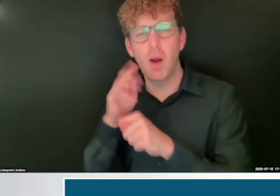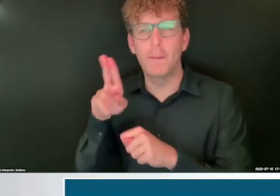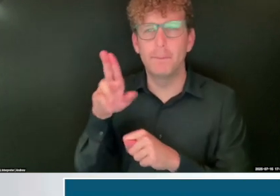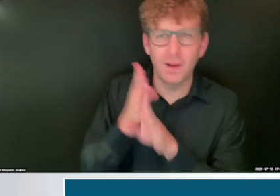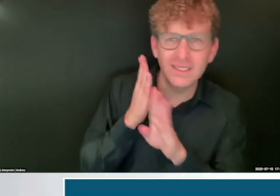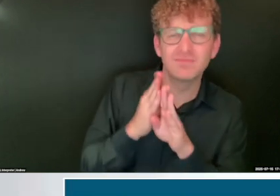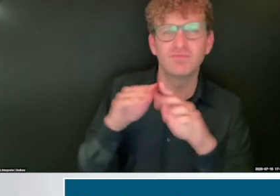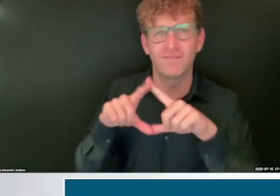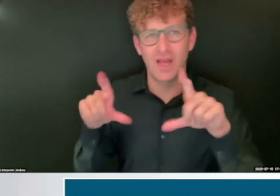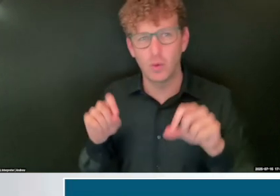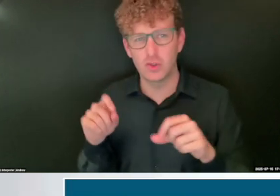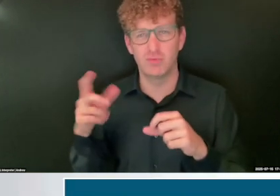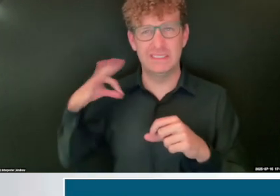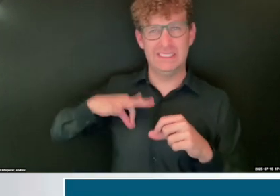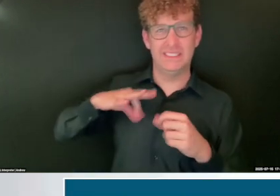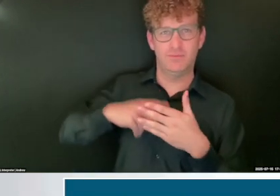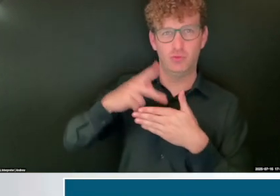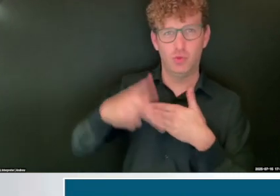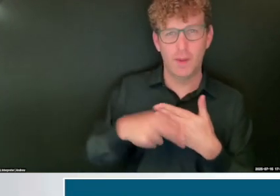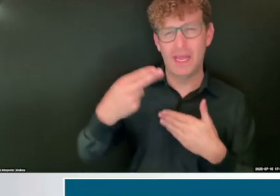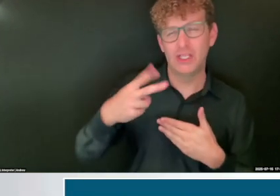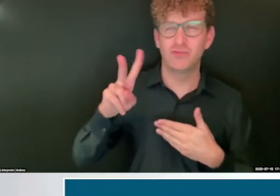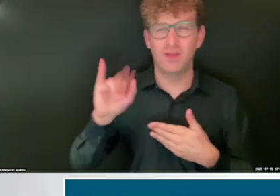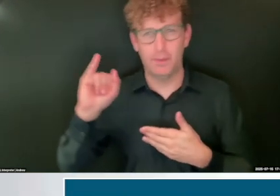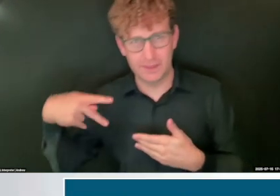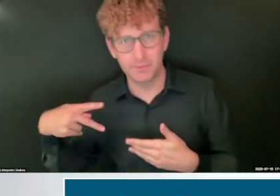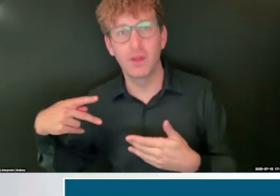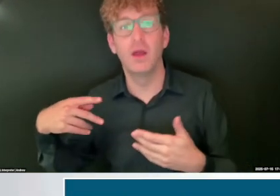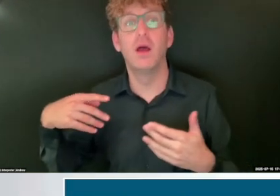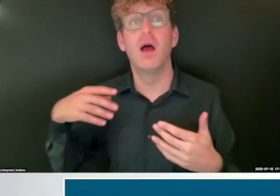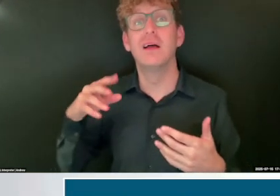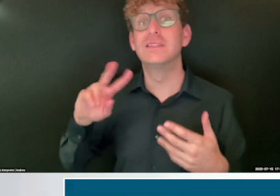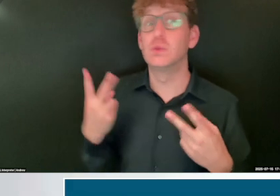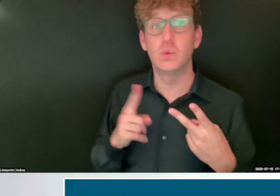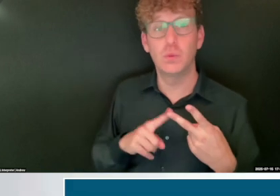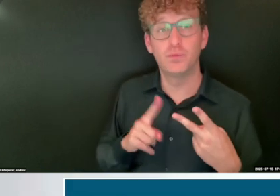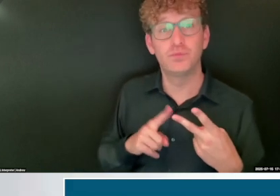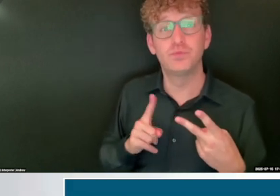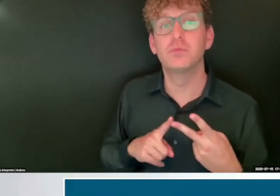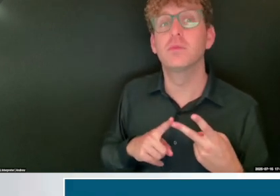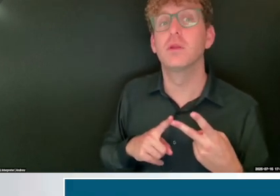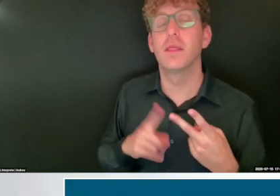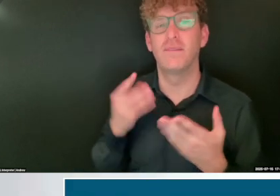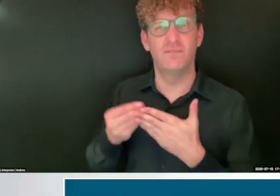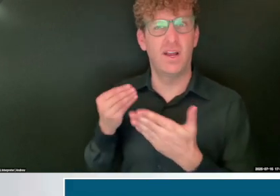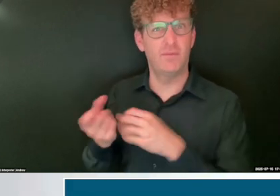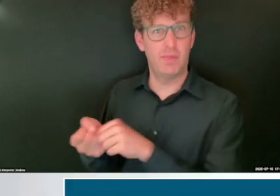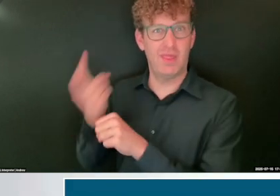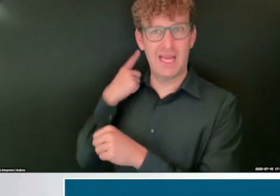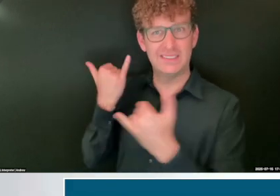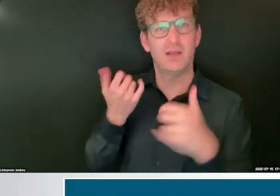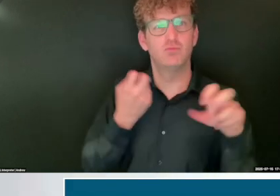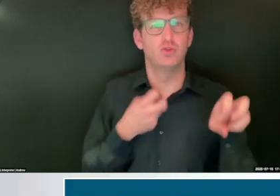to the regional Clean Cars for All program and will be prioritized for air districts that have insufficient funds to meet demand.